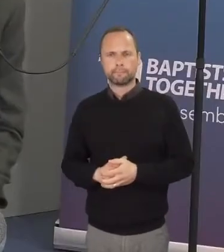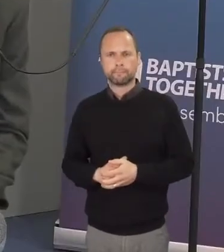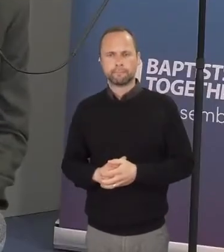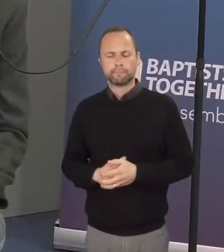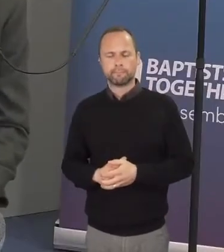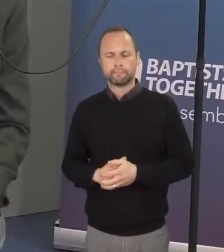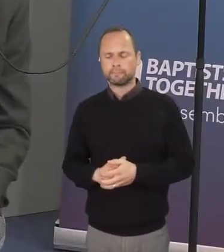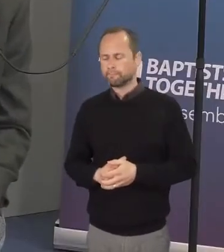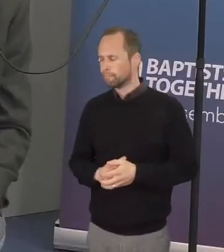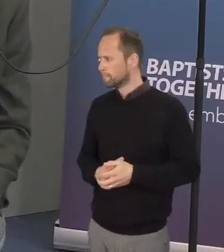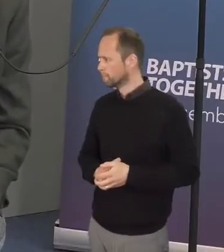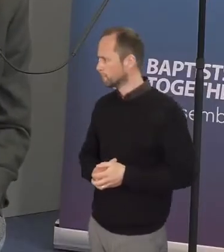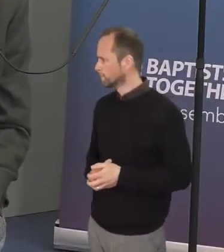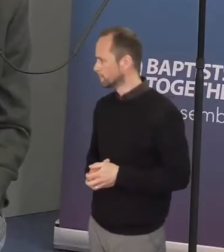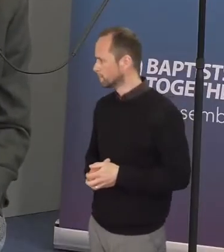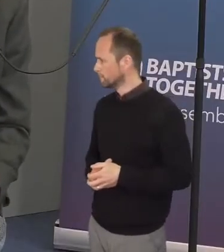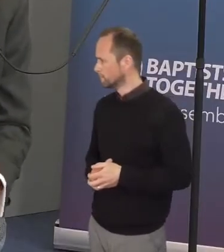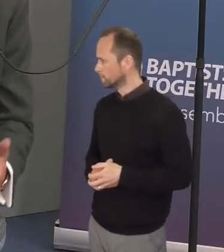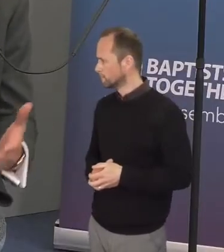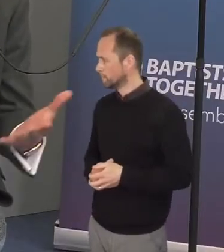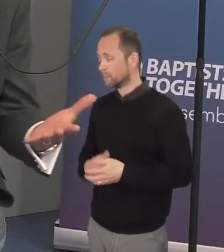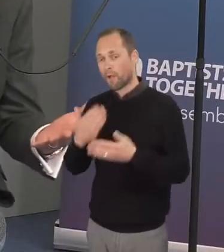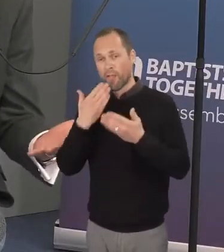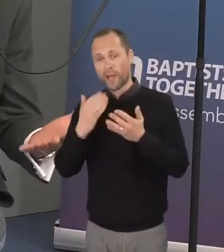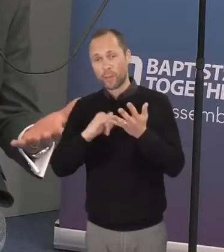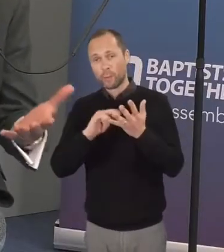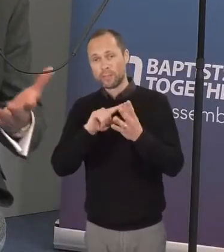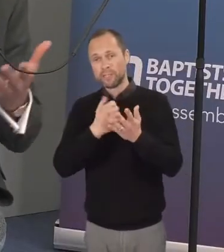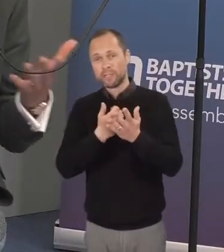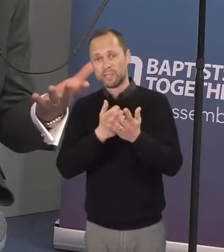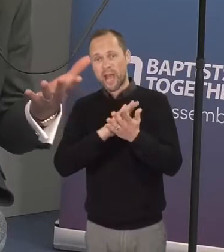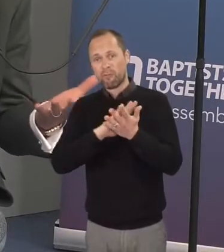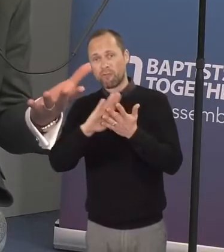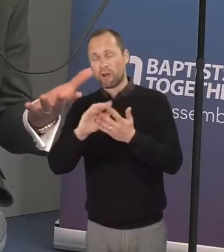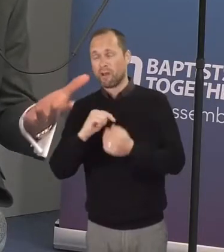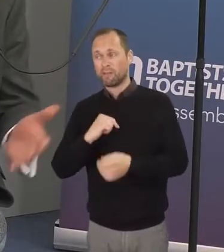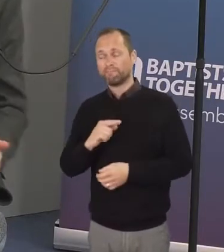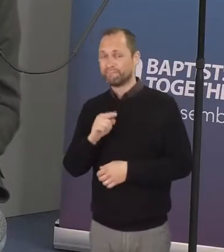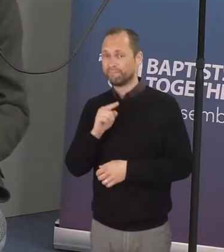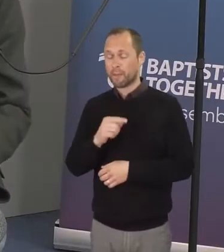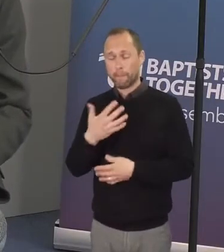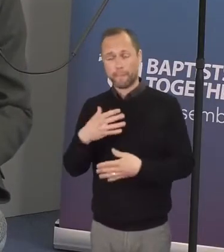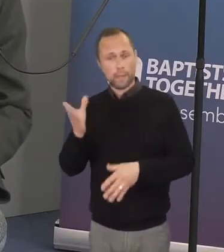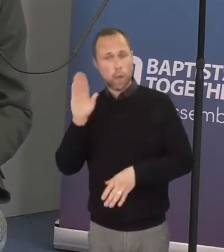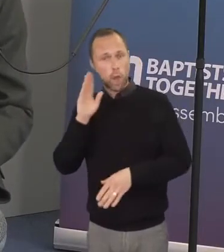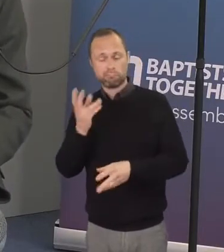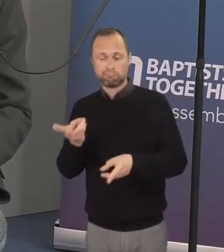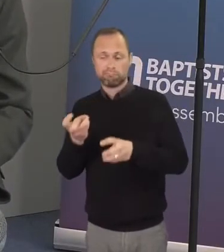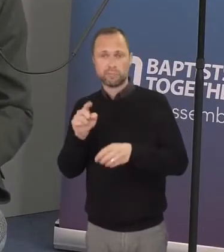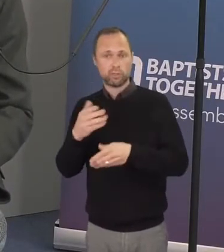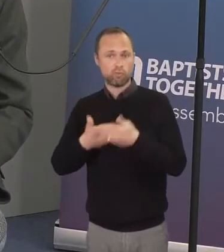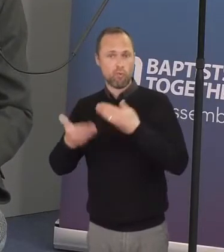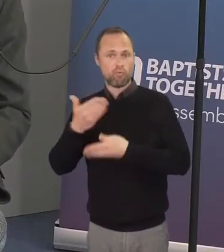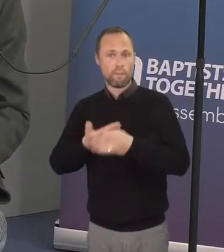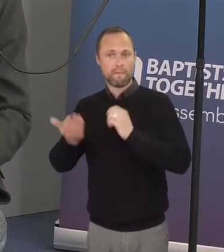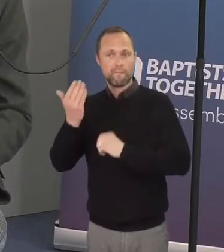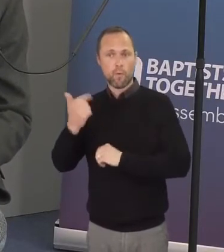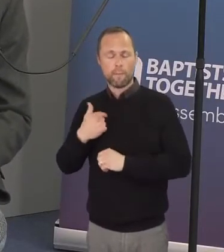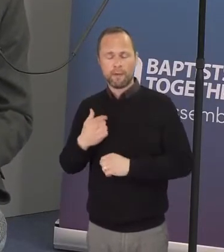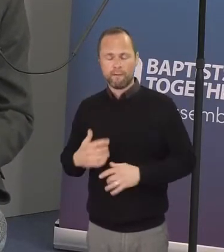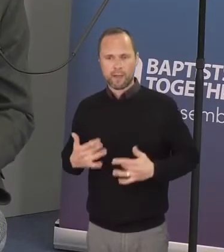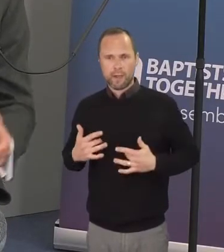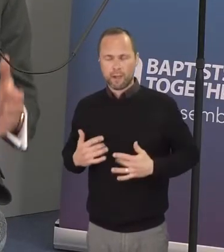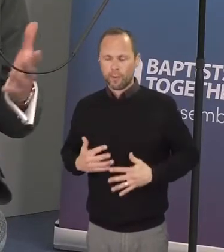Sarah, thank you for taking the time to share those with us. I've heard those stories before and they still make me tingle hearing them again from you